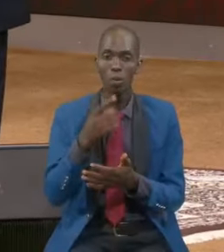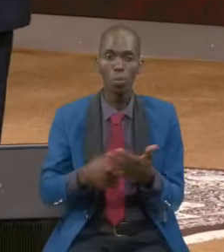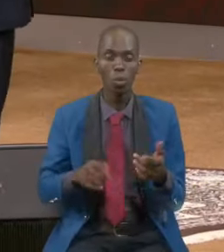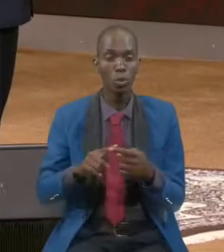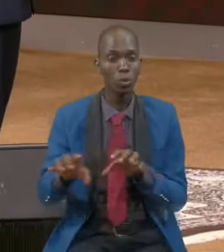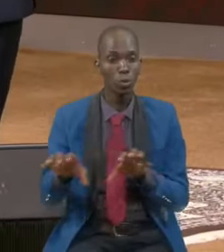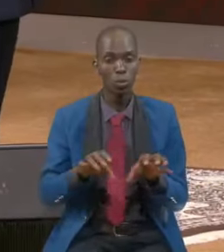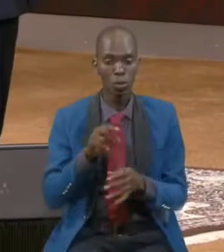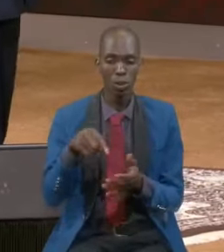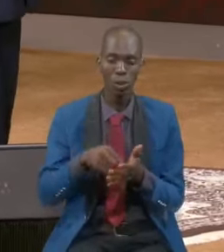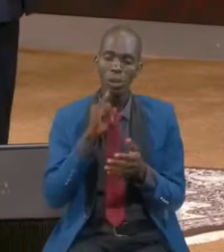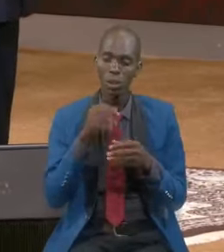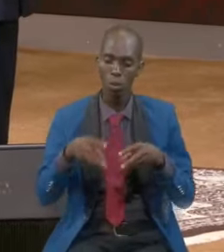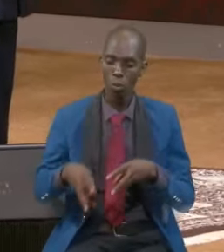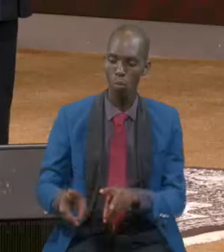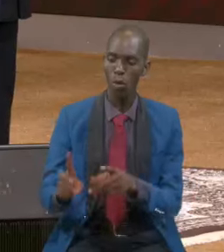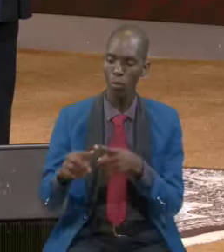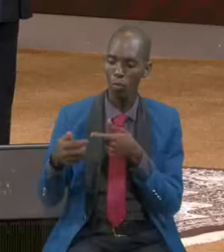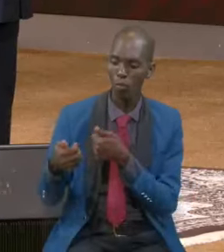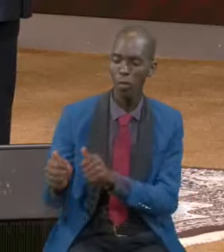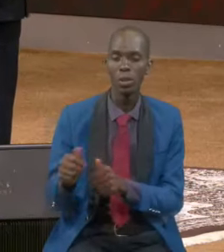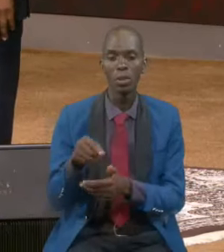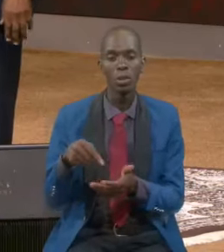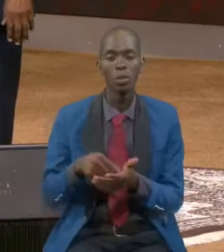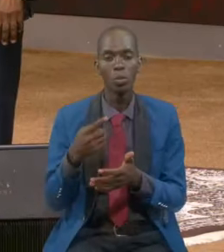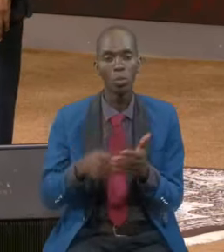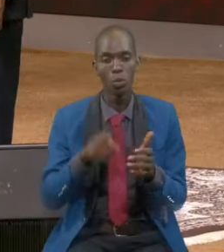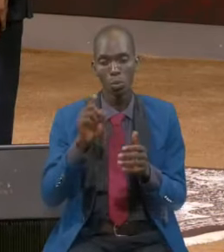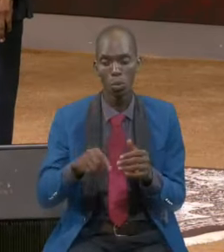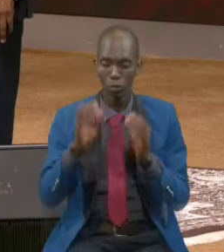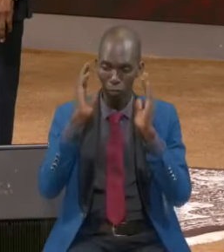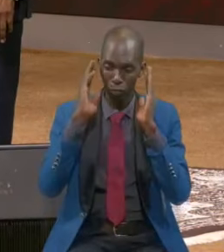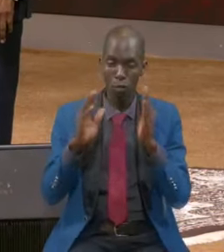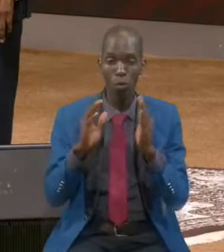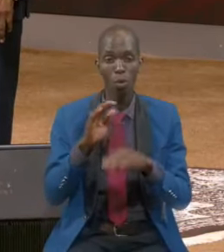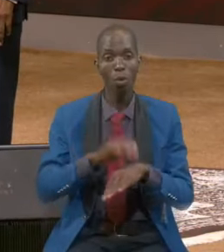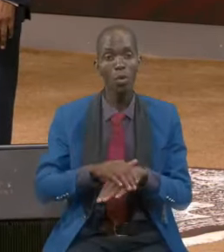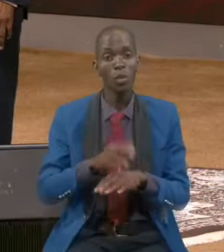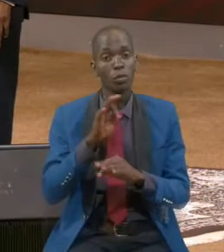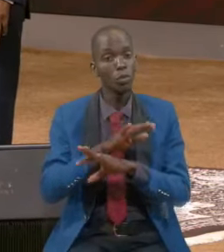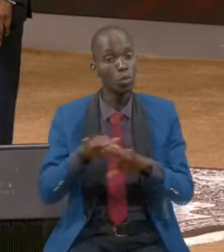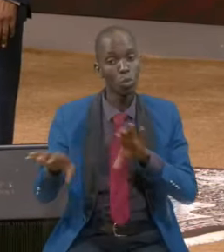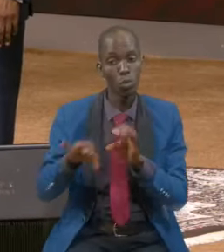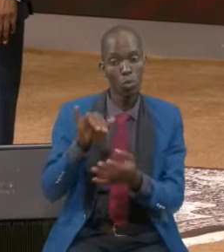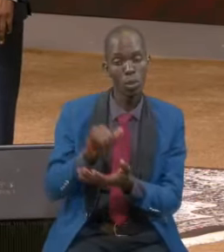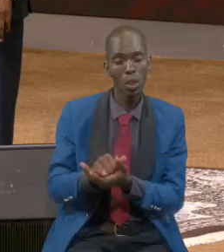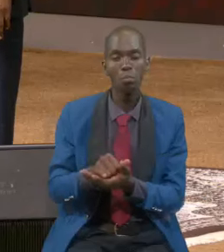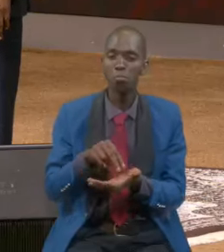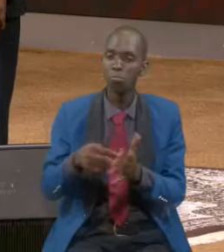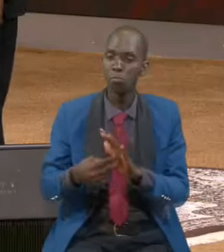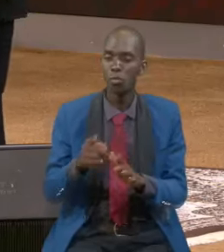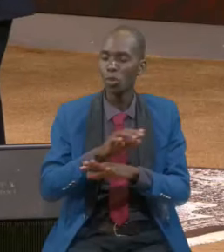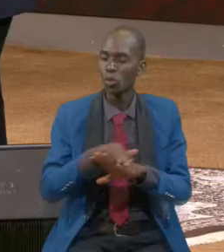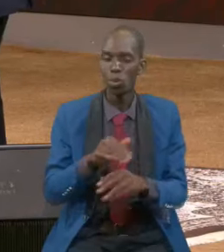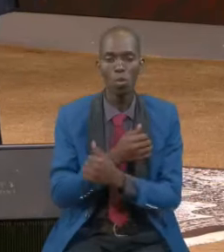the direction to go, and it is the, what to live for, if you don't do that, you don't love the Lord your God